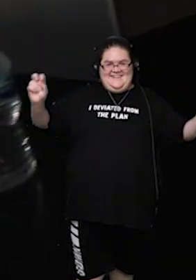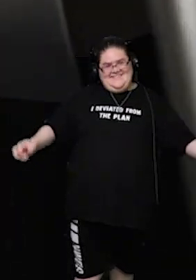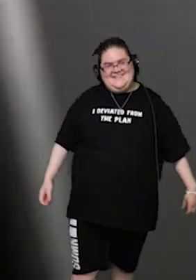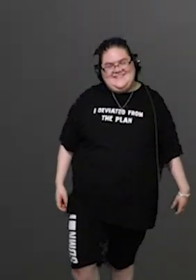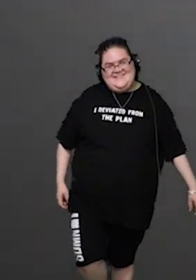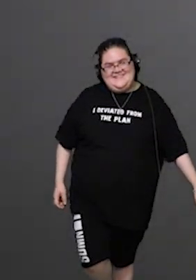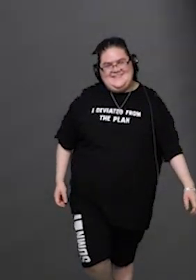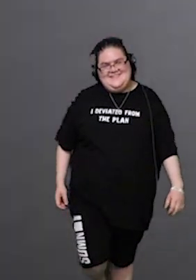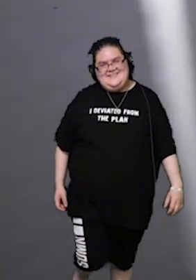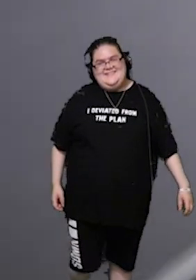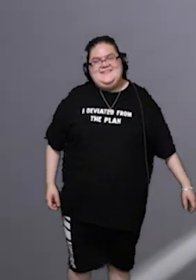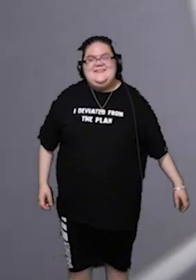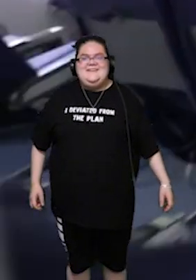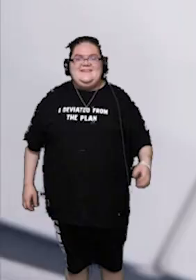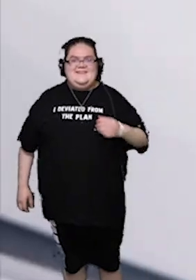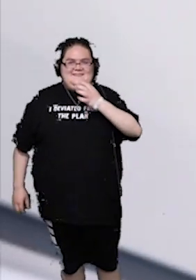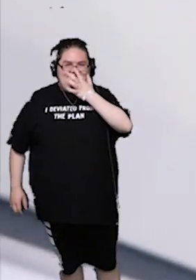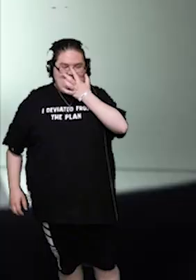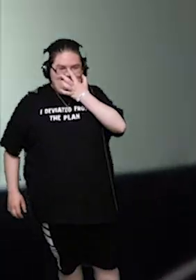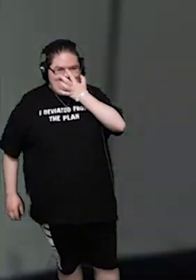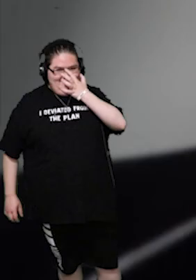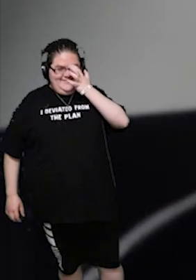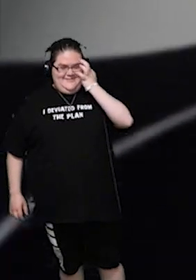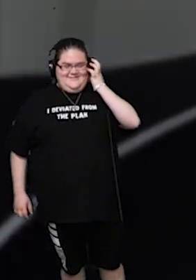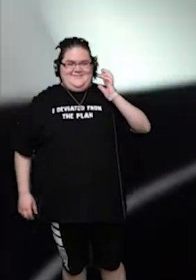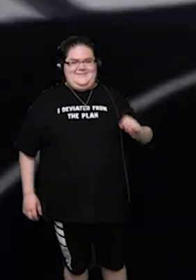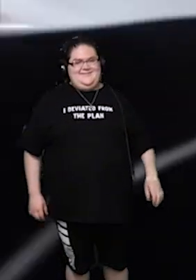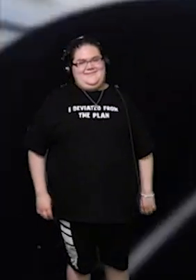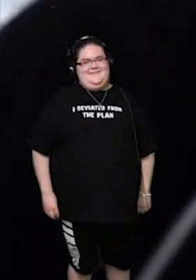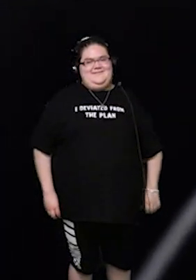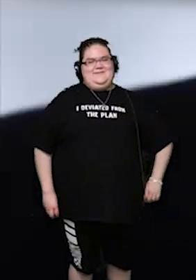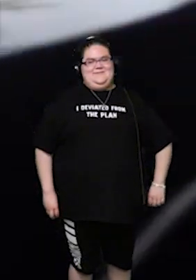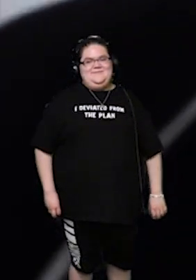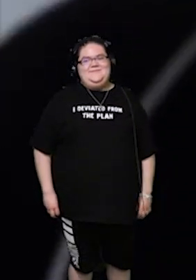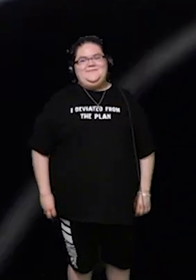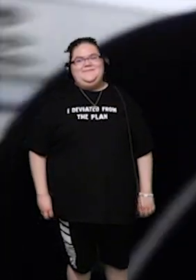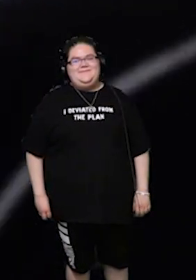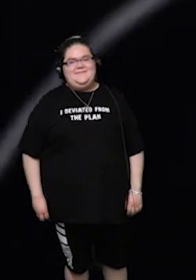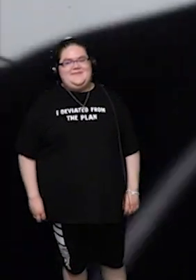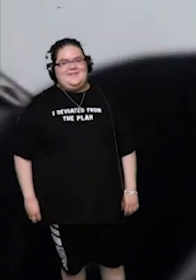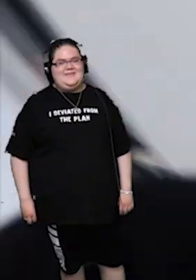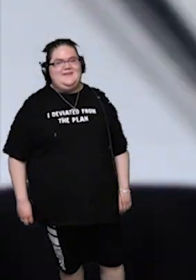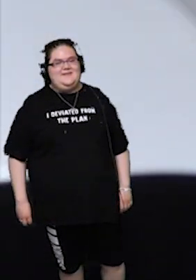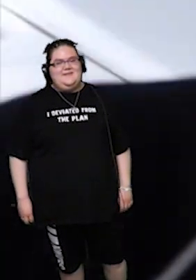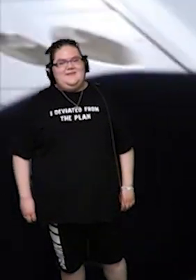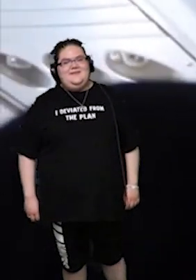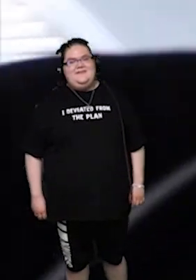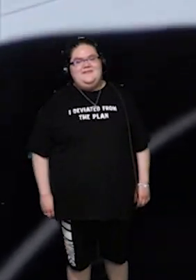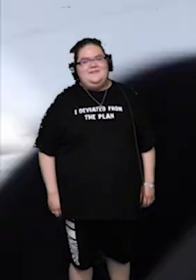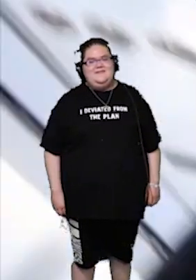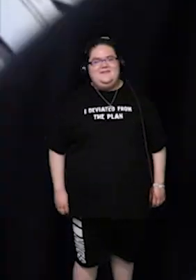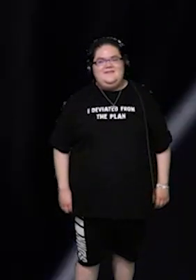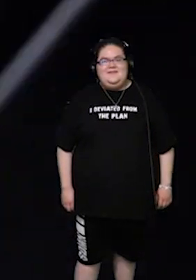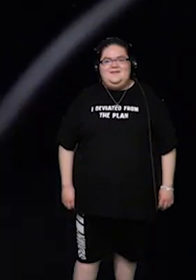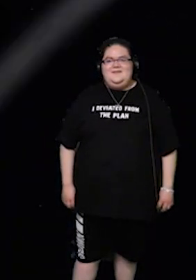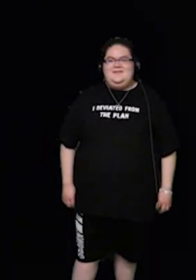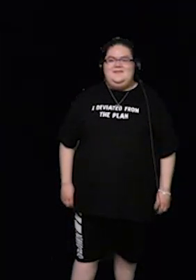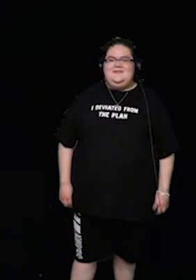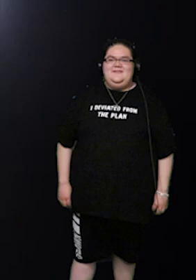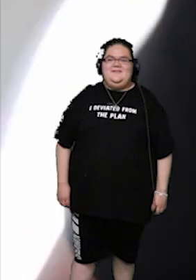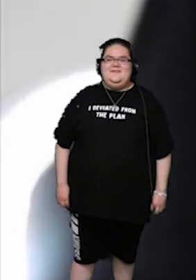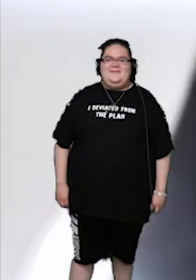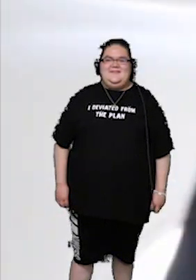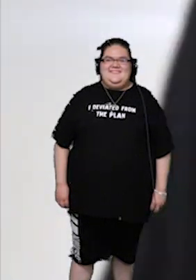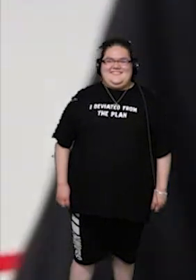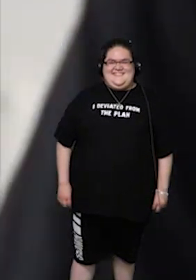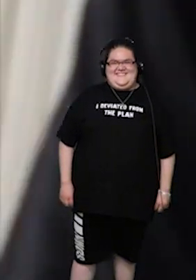We have. You telling me I finished like fourth? Yeah. Wow. I did say when I was laying down across the seat, I said, I don't really fancy my chances of being like third or